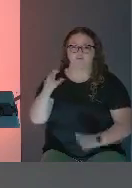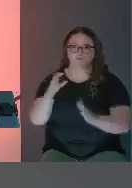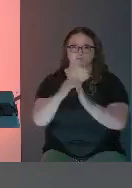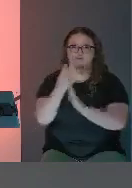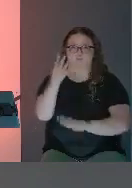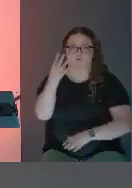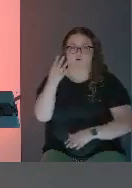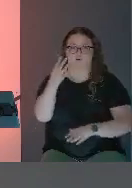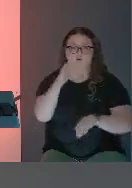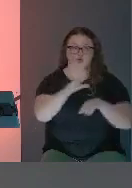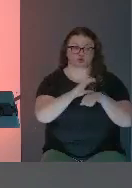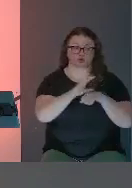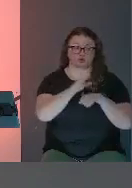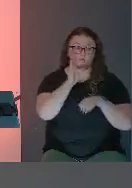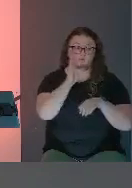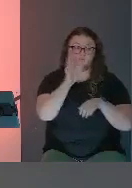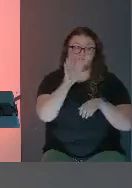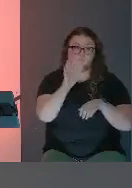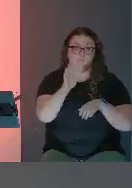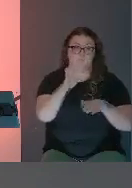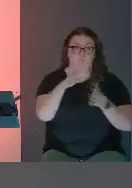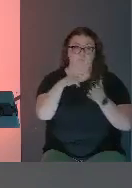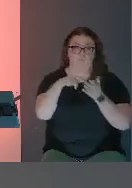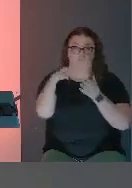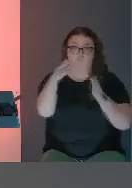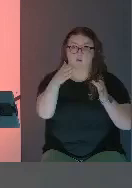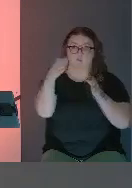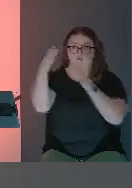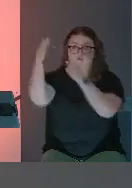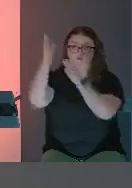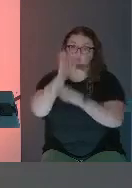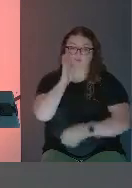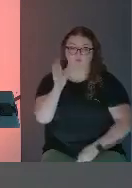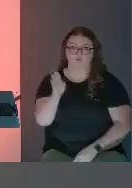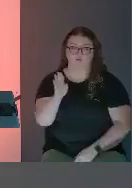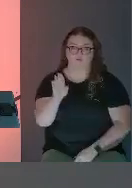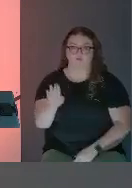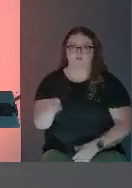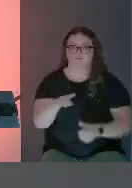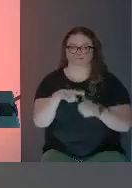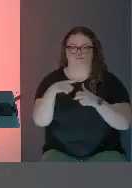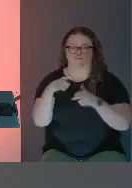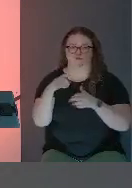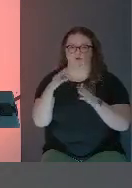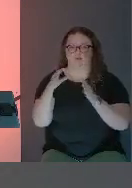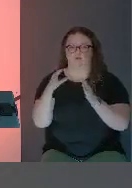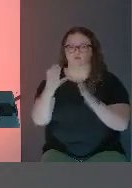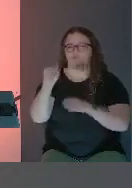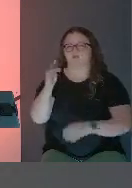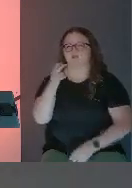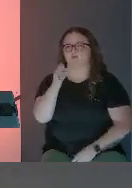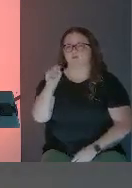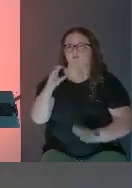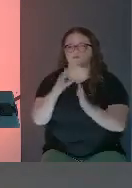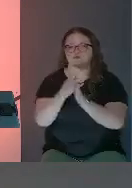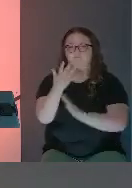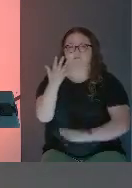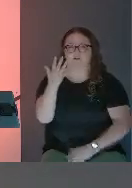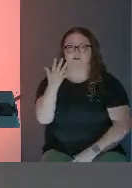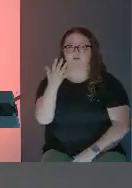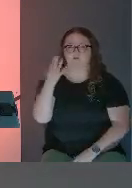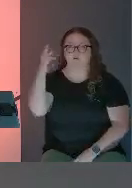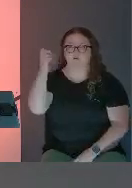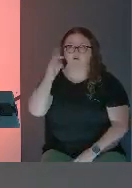church. 1 Thessalonians chapter 5, the return of the Lord Jesus Christ to establish his kingdom. All